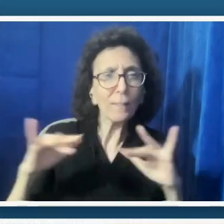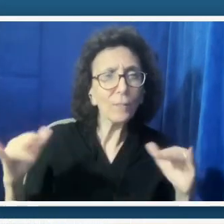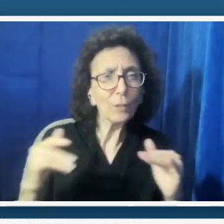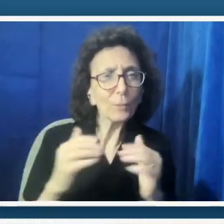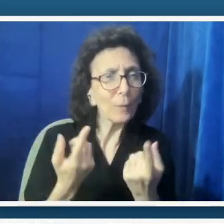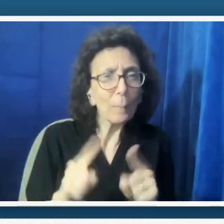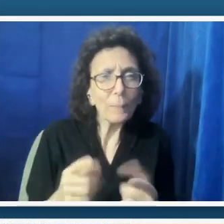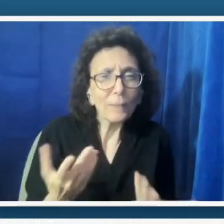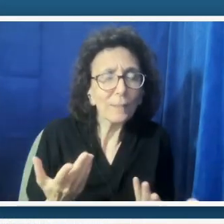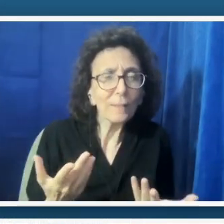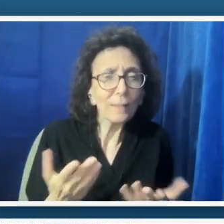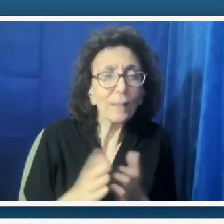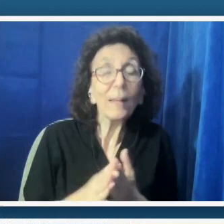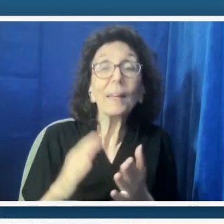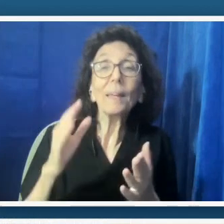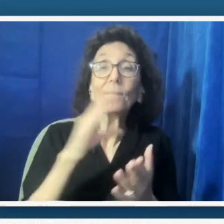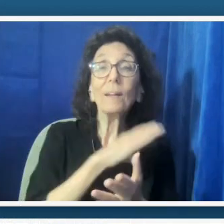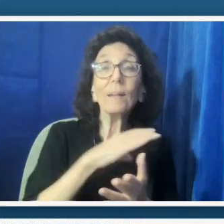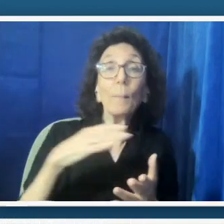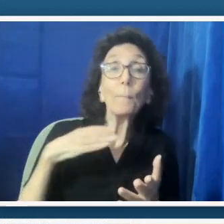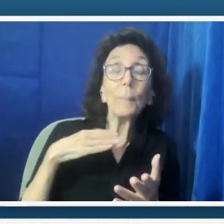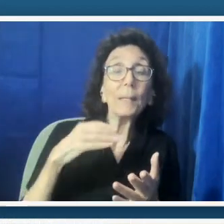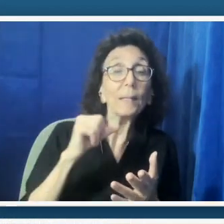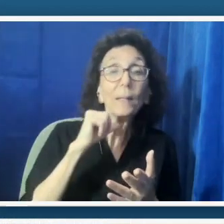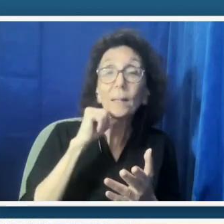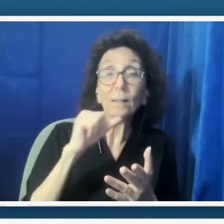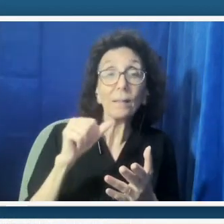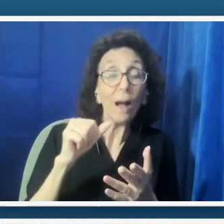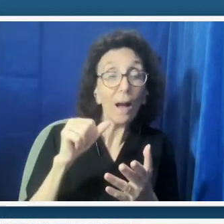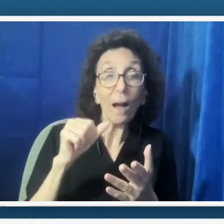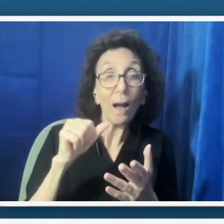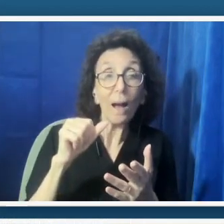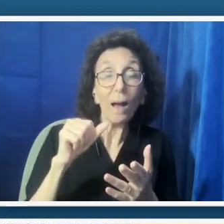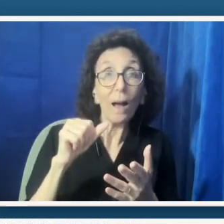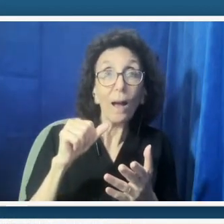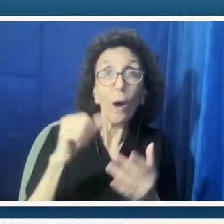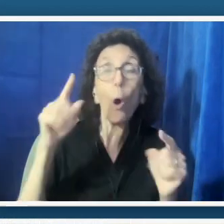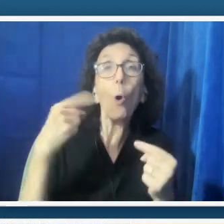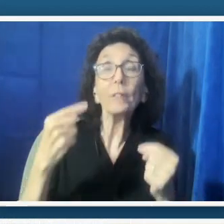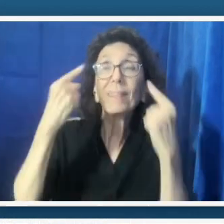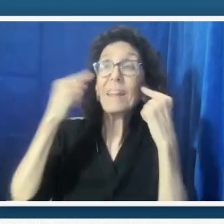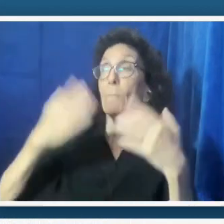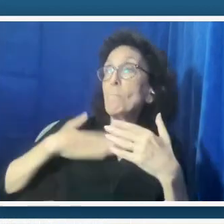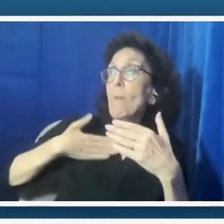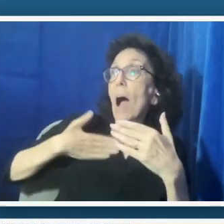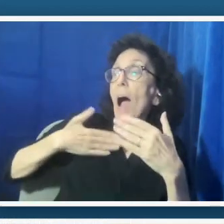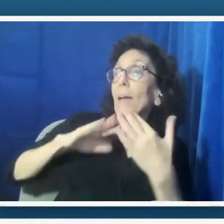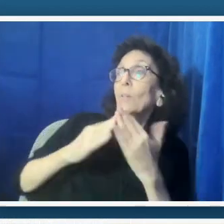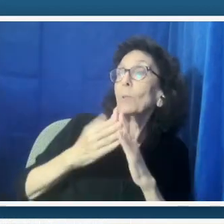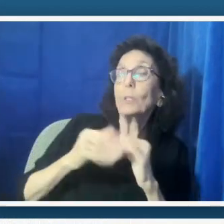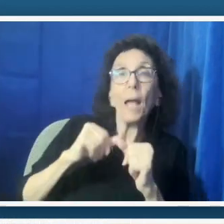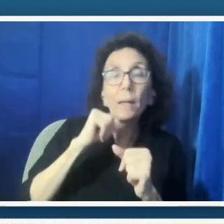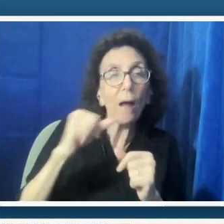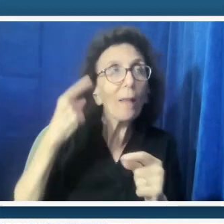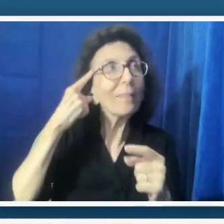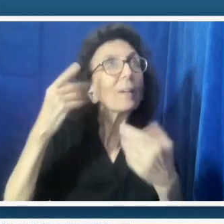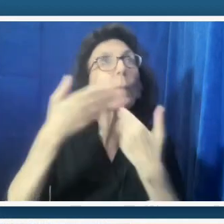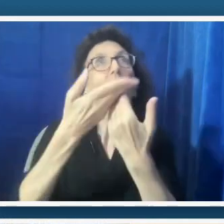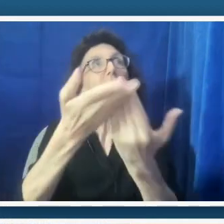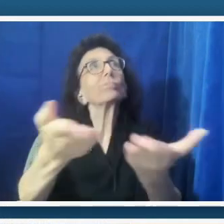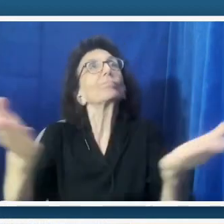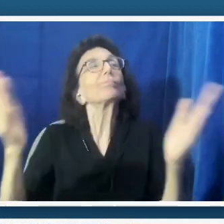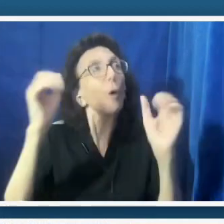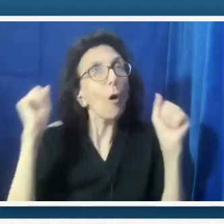committee members aren't inclined to take the perspectives of communities other than their own into account when working on a design?